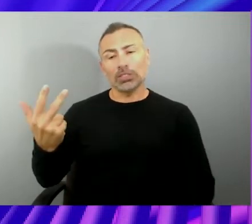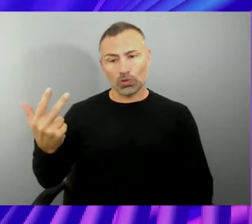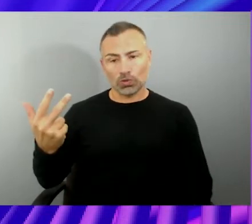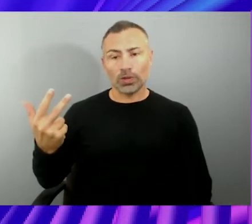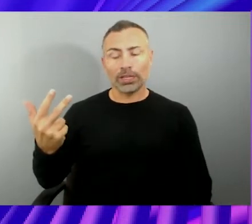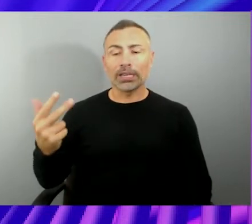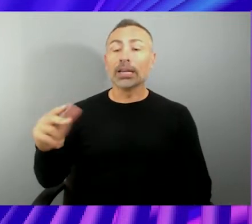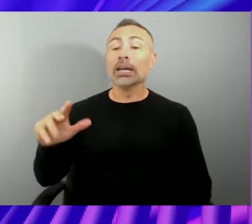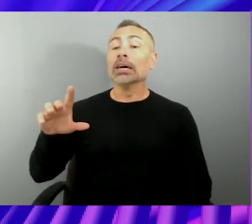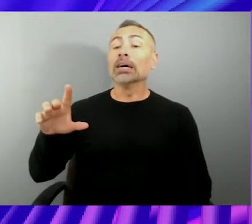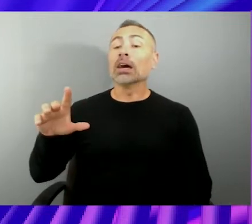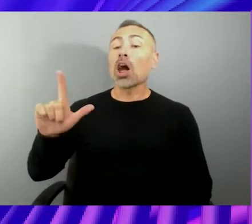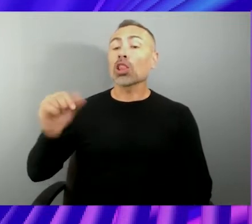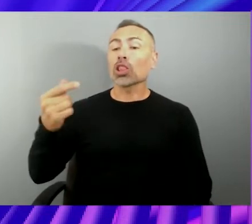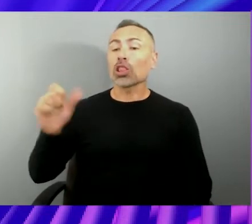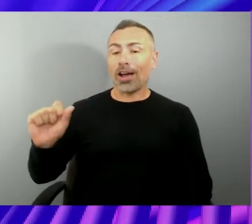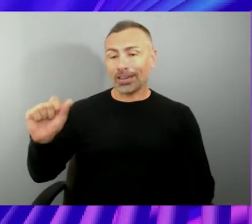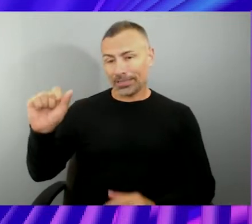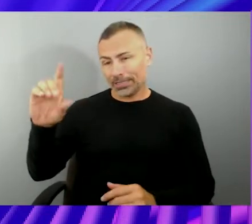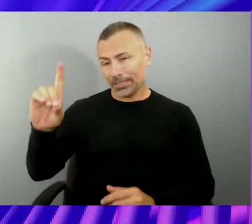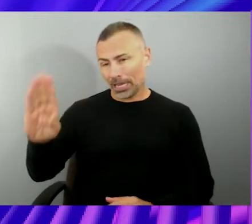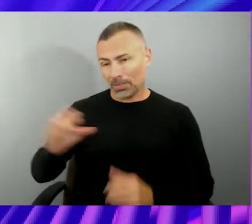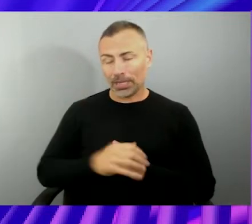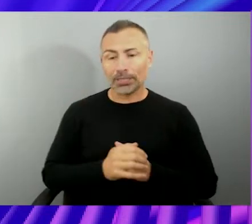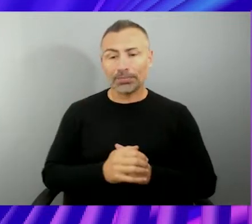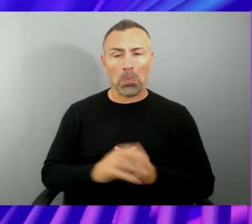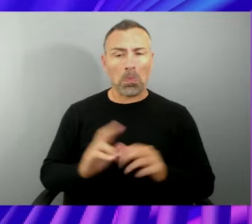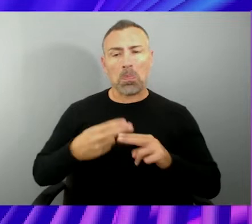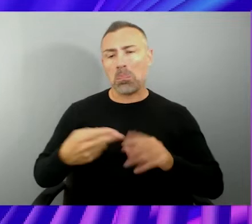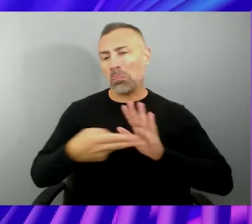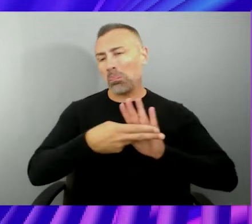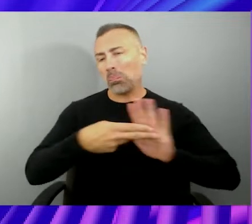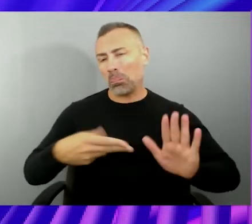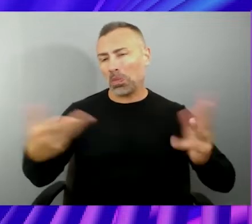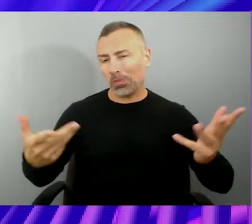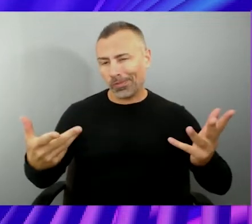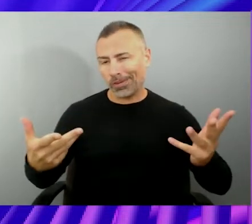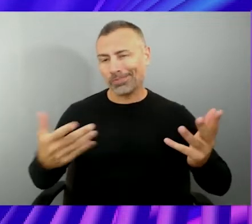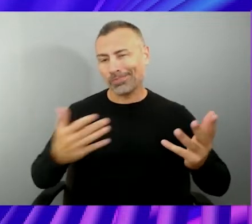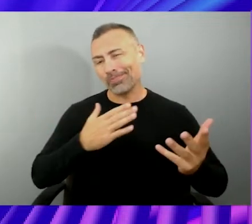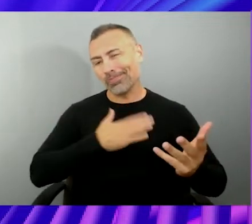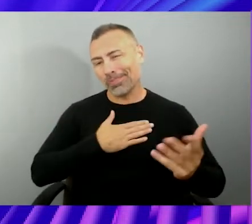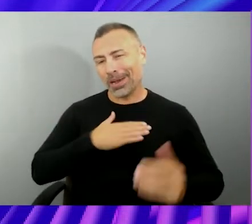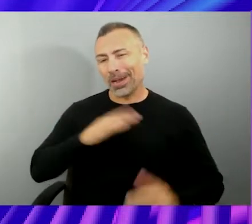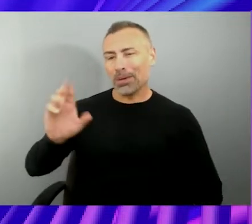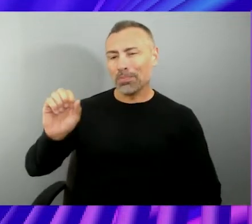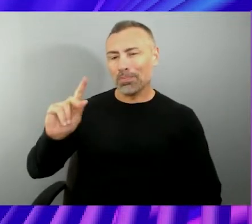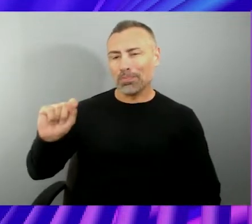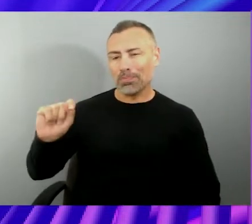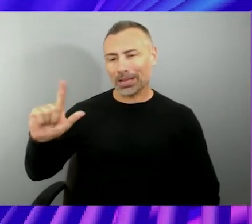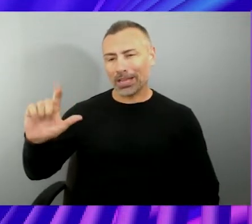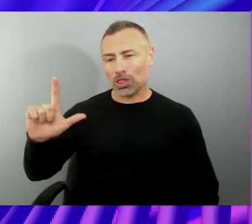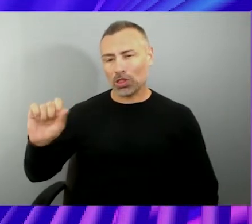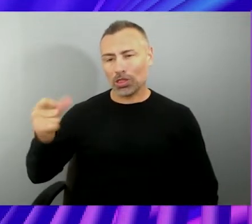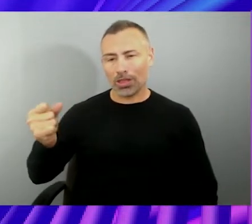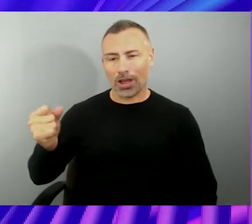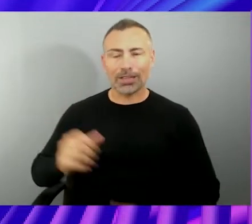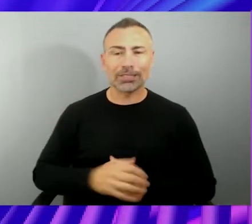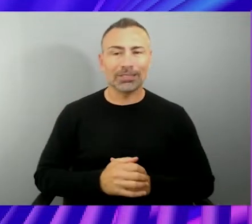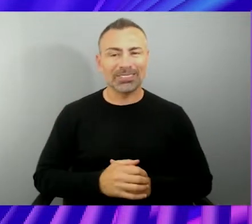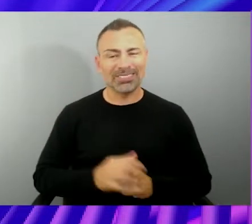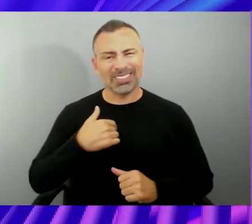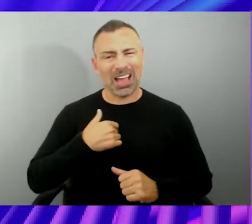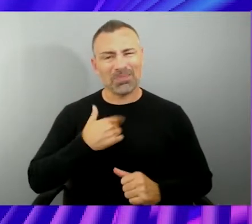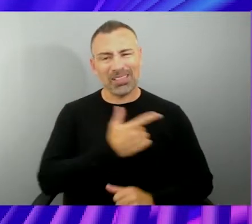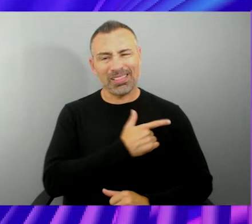call it my bucket logs, just because I'm a little lazy today. And these are all the headers and things that I want to search against. And as you can